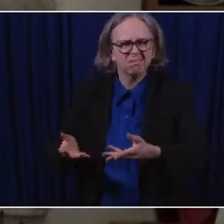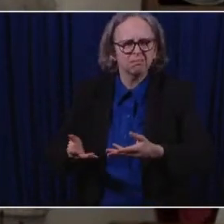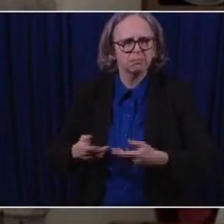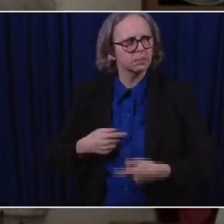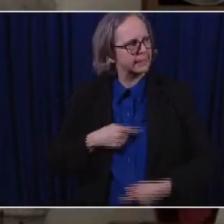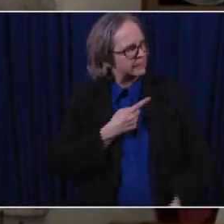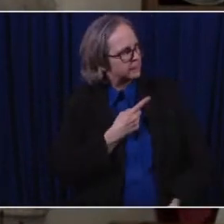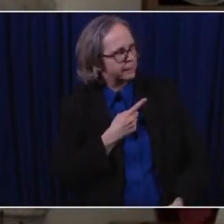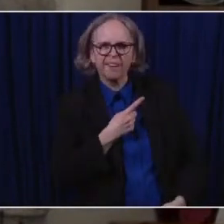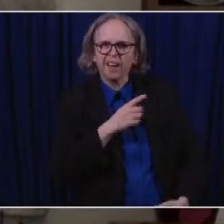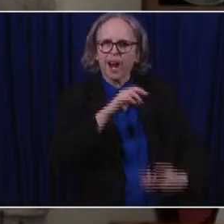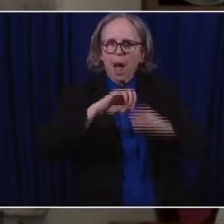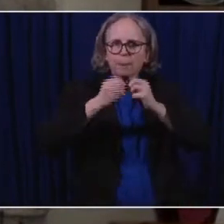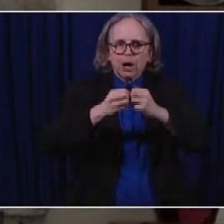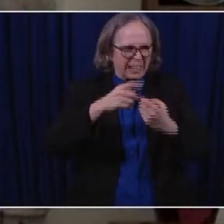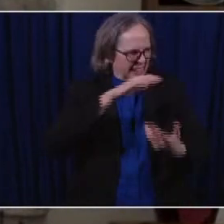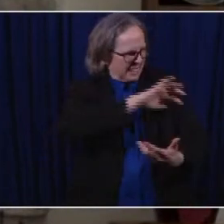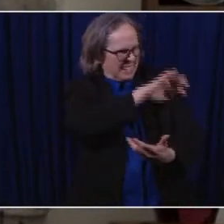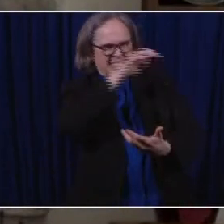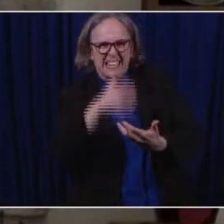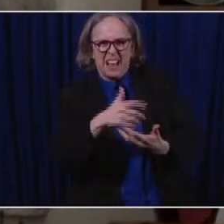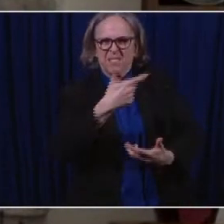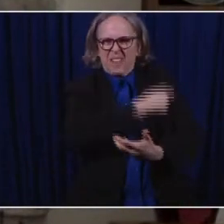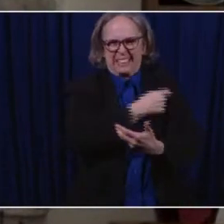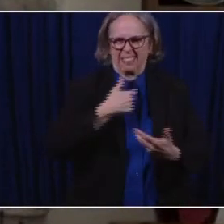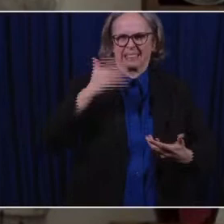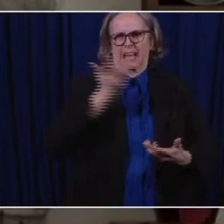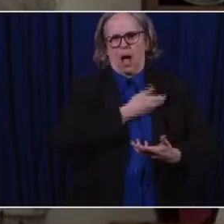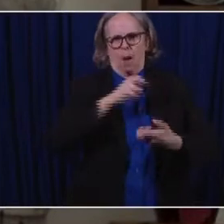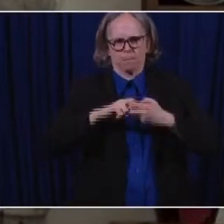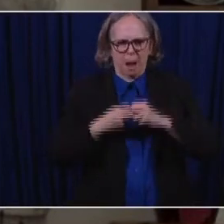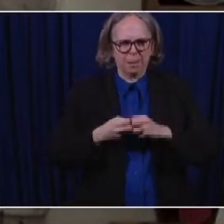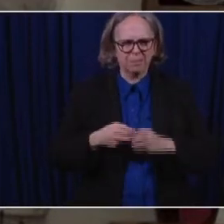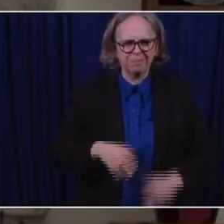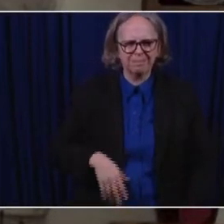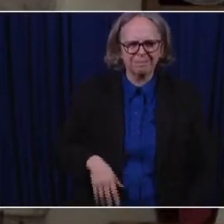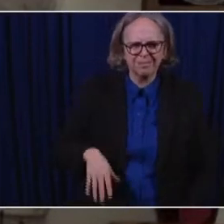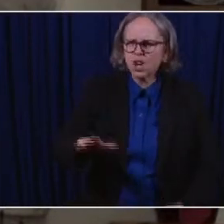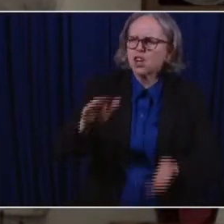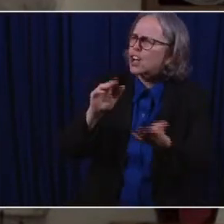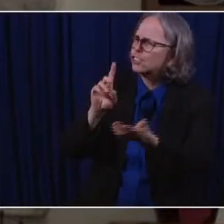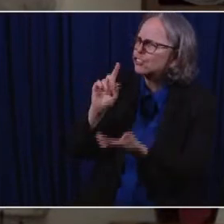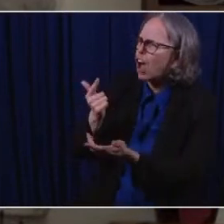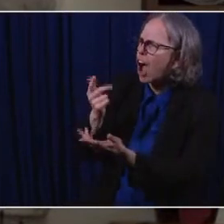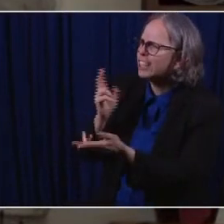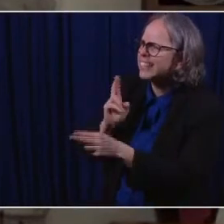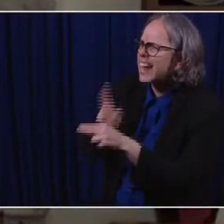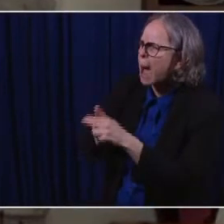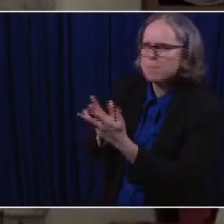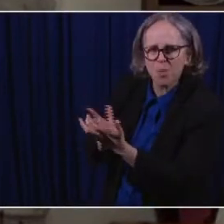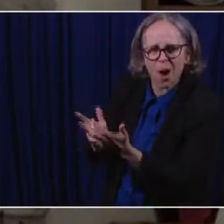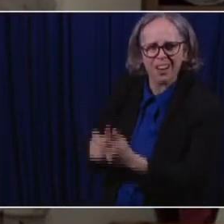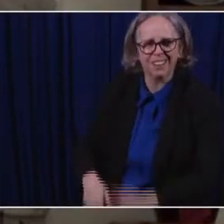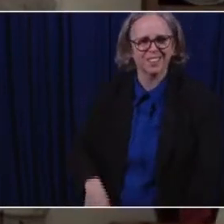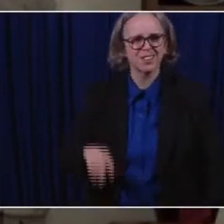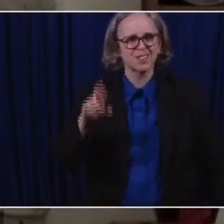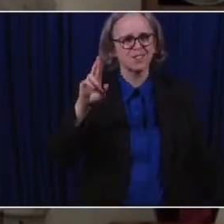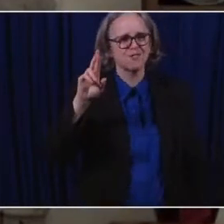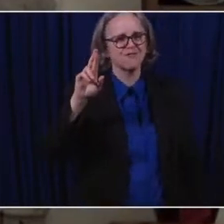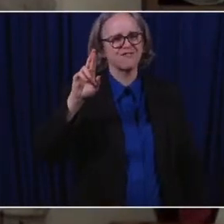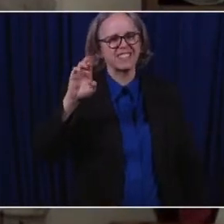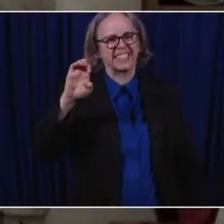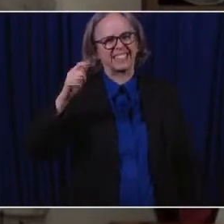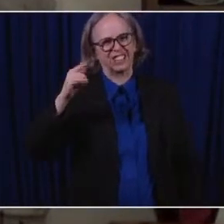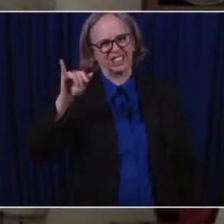So. Thank you. What's your dog's name? His name's Regis. Okay,